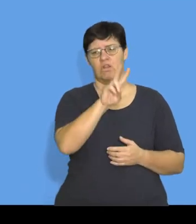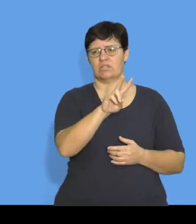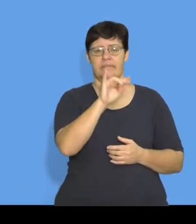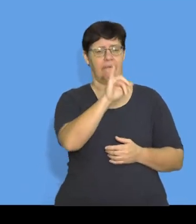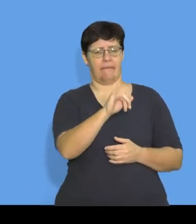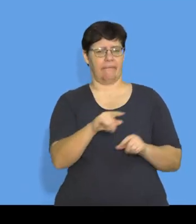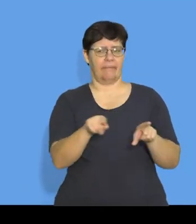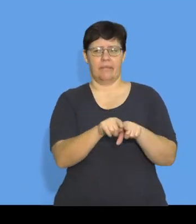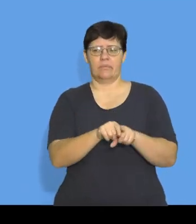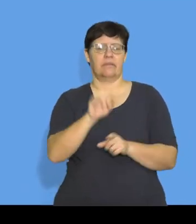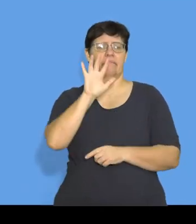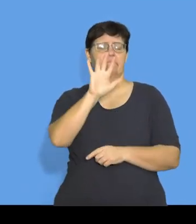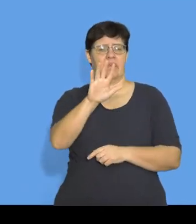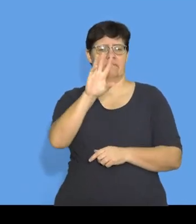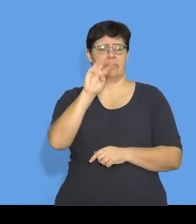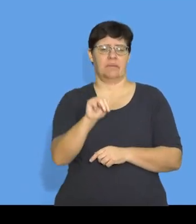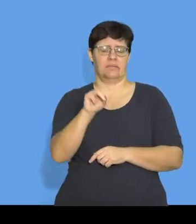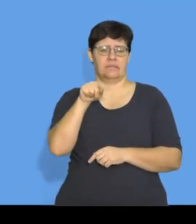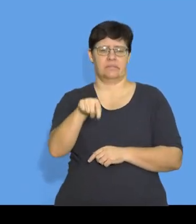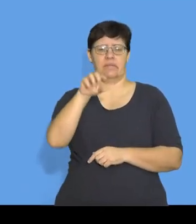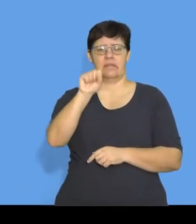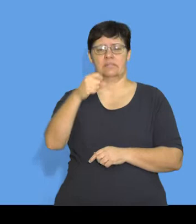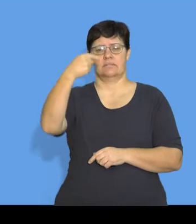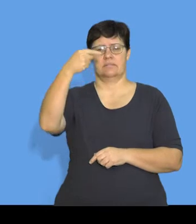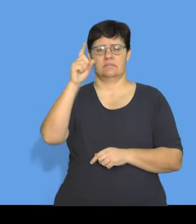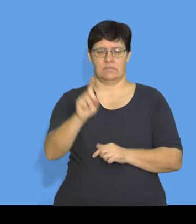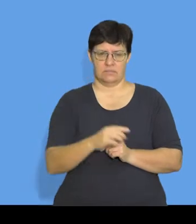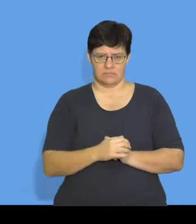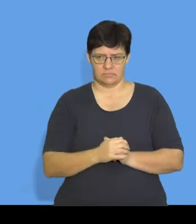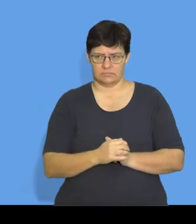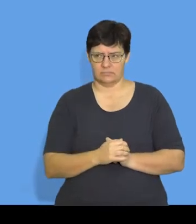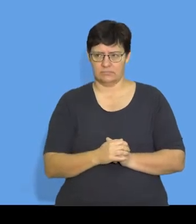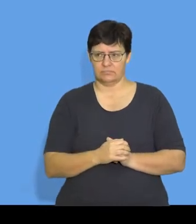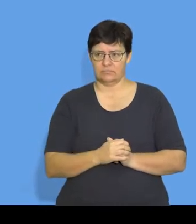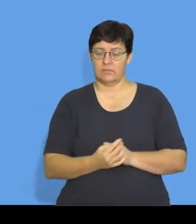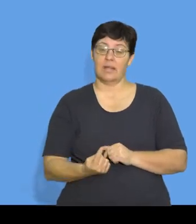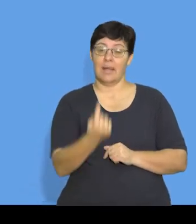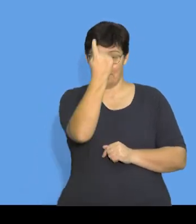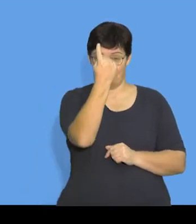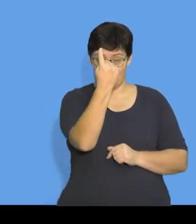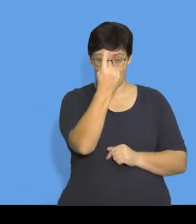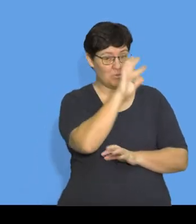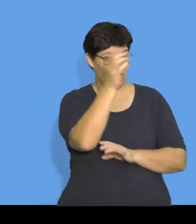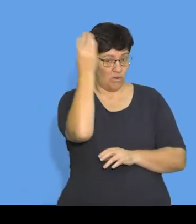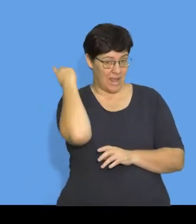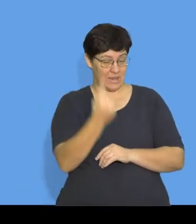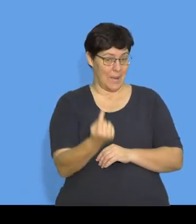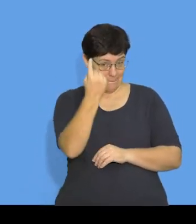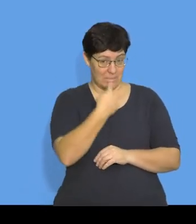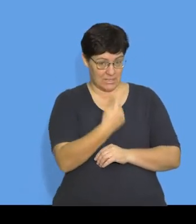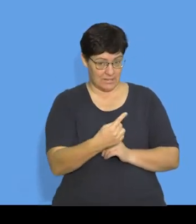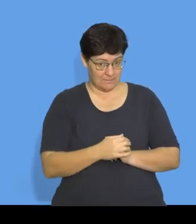velocity is 5 meters per second. Up, don't forget the direction.